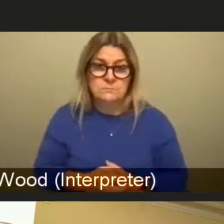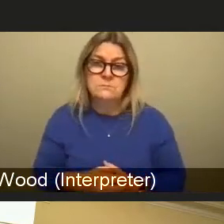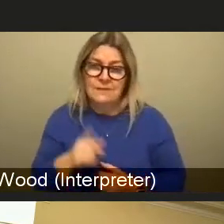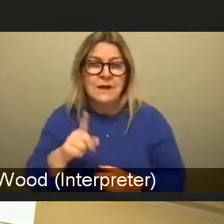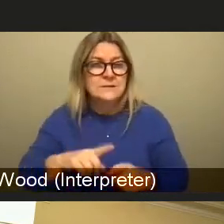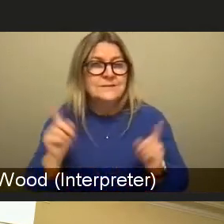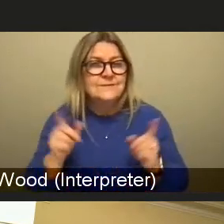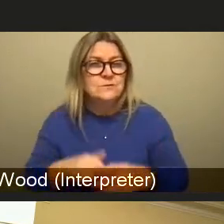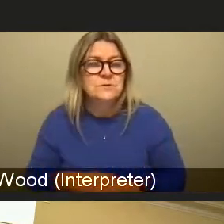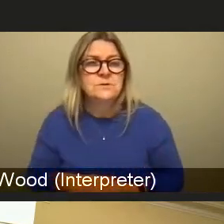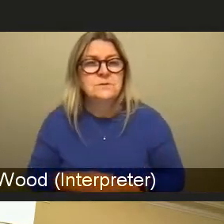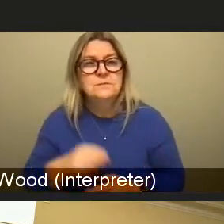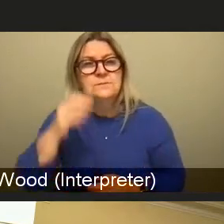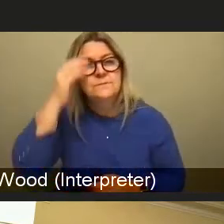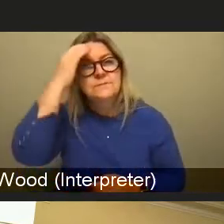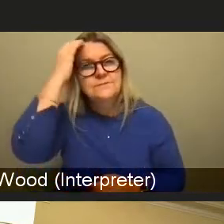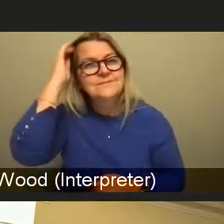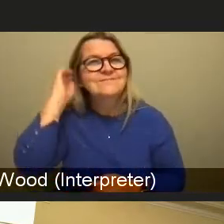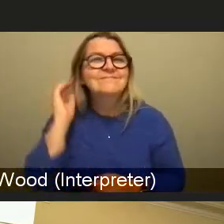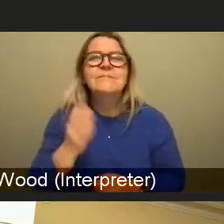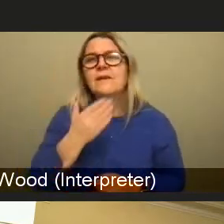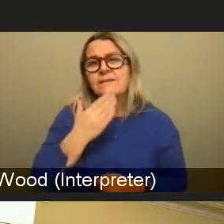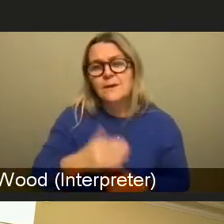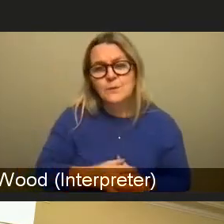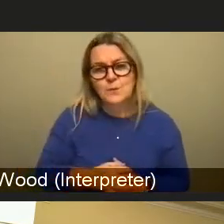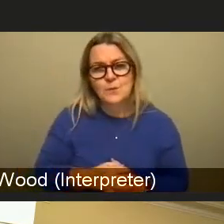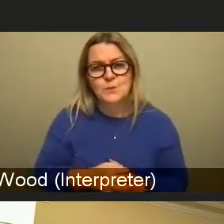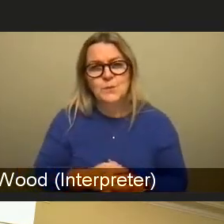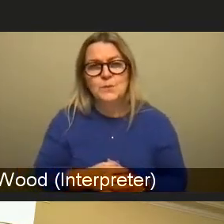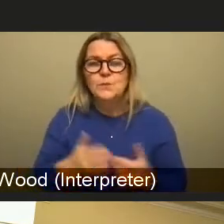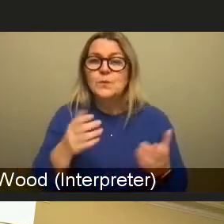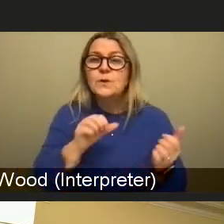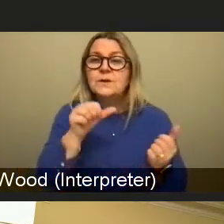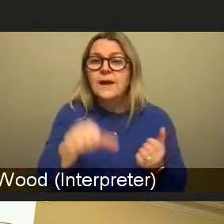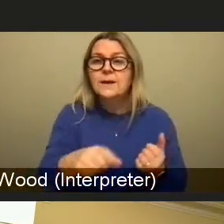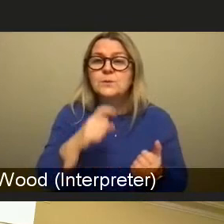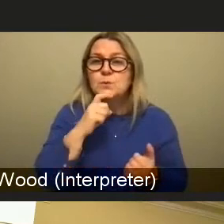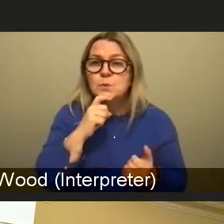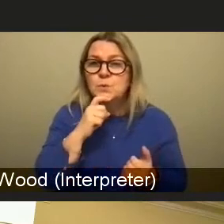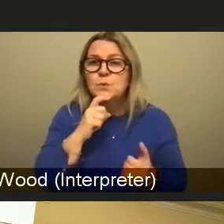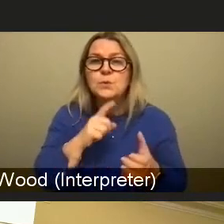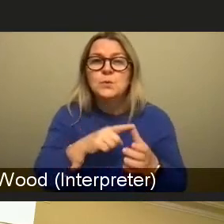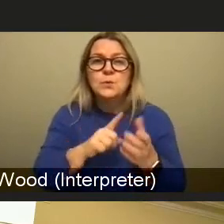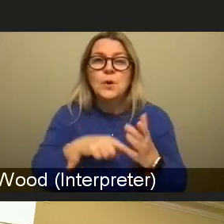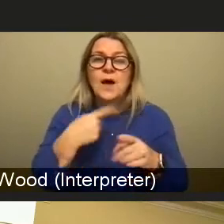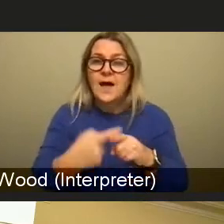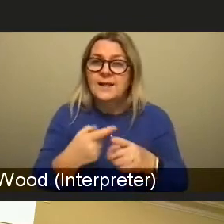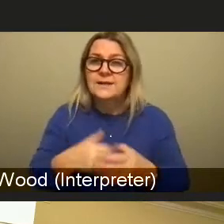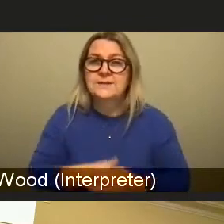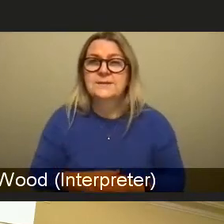That's excellent. Thank you. We'll come to Alex next.